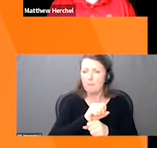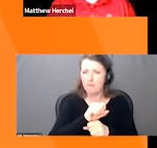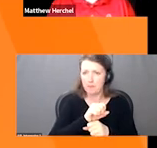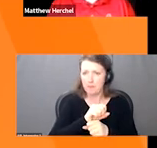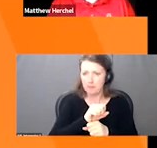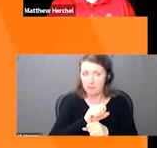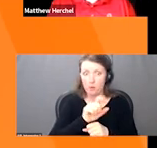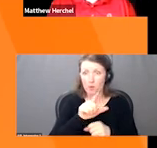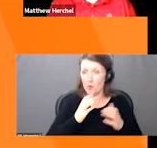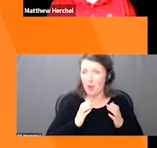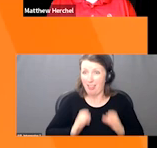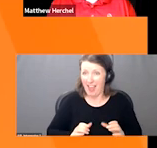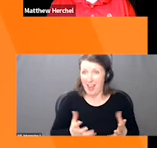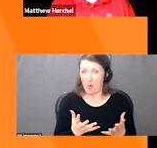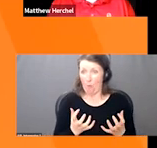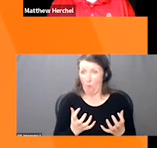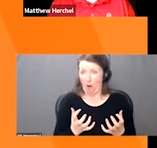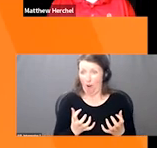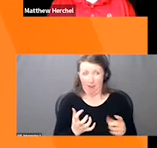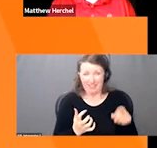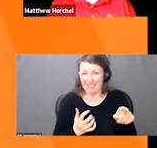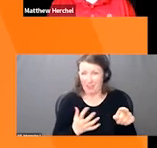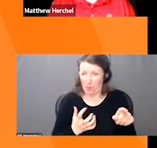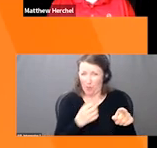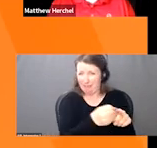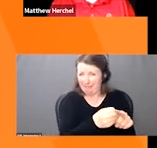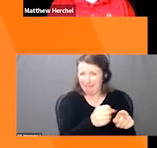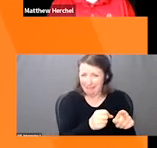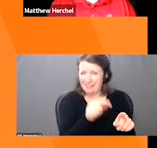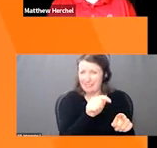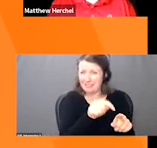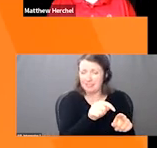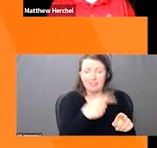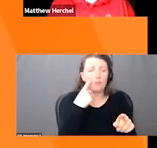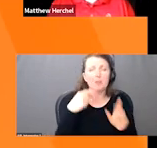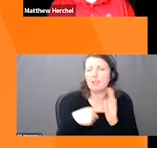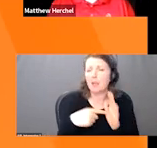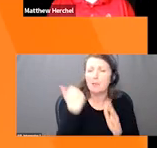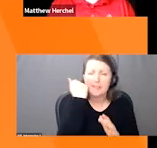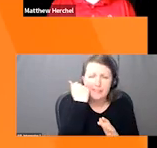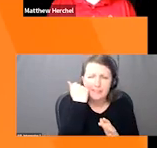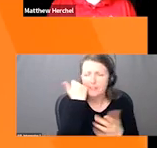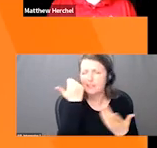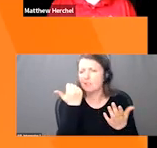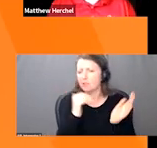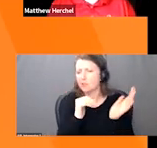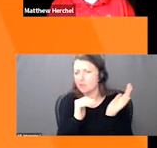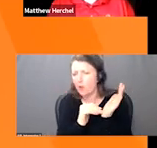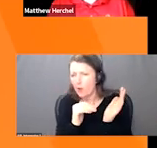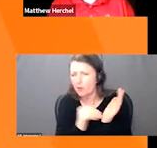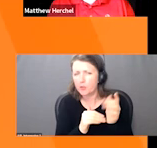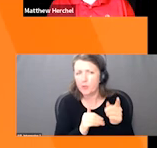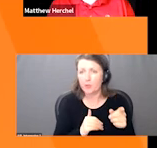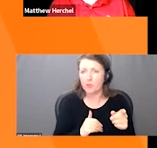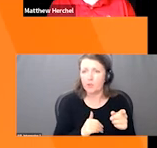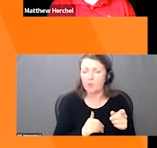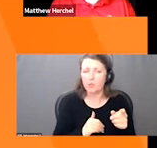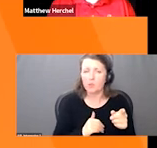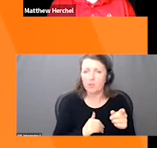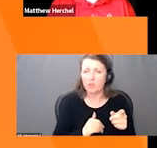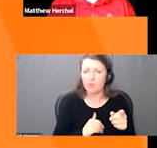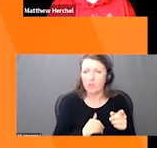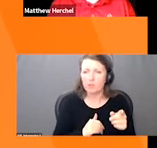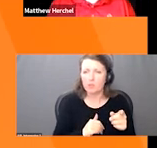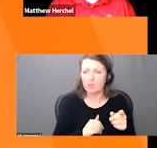clientele? So does anybody here work with like dentists or doctors or small business owners or people that use